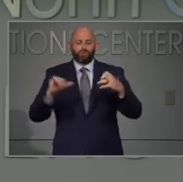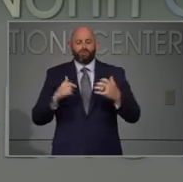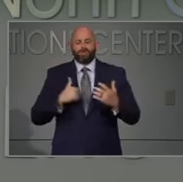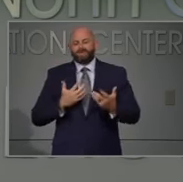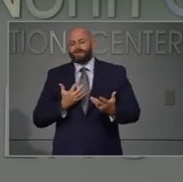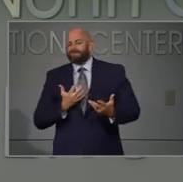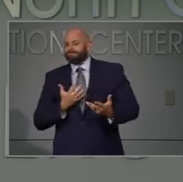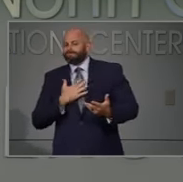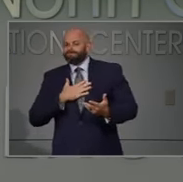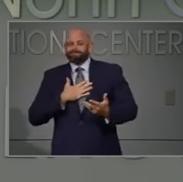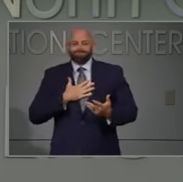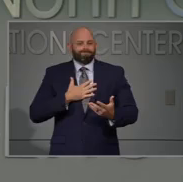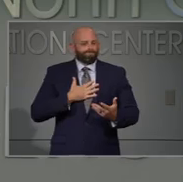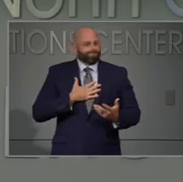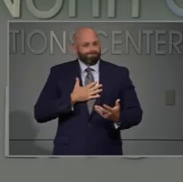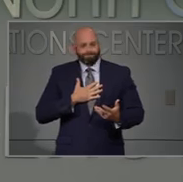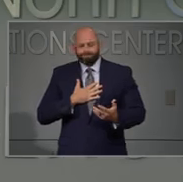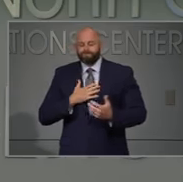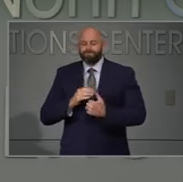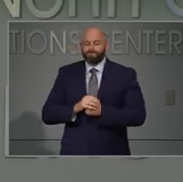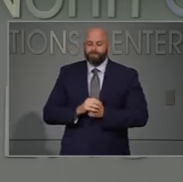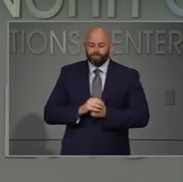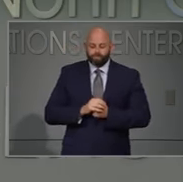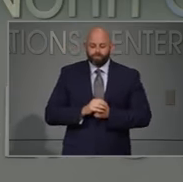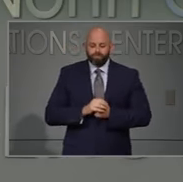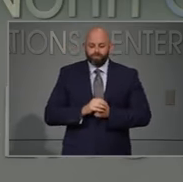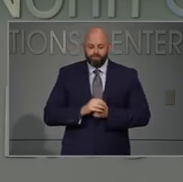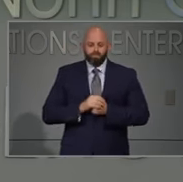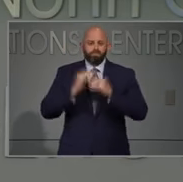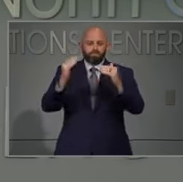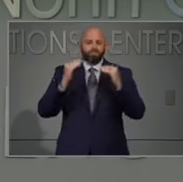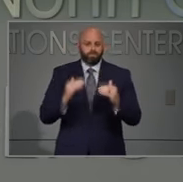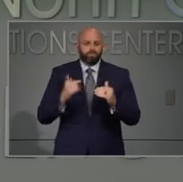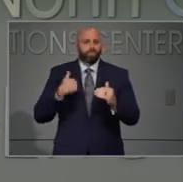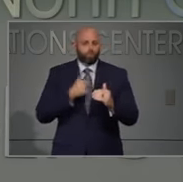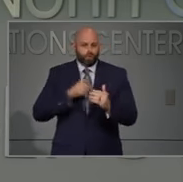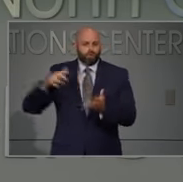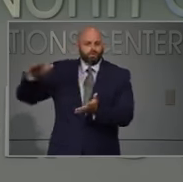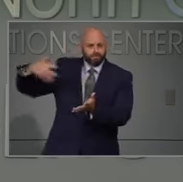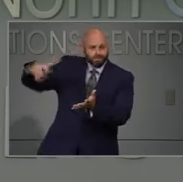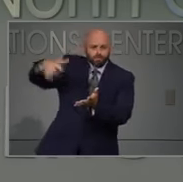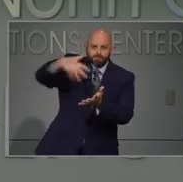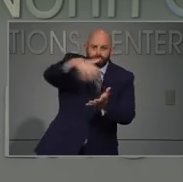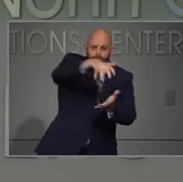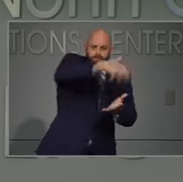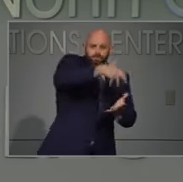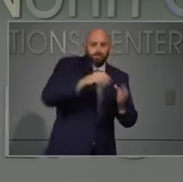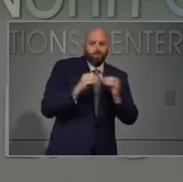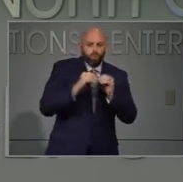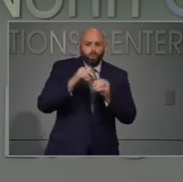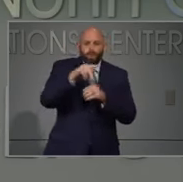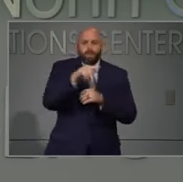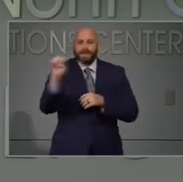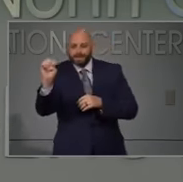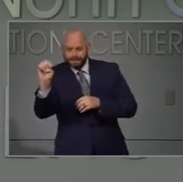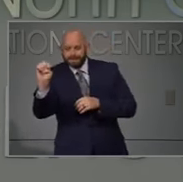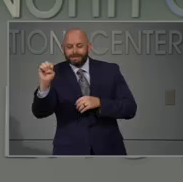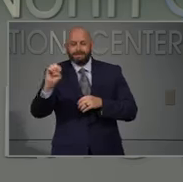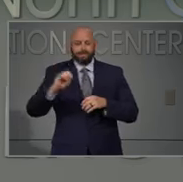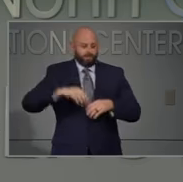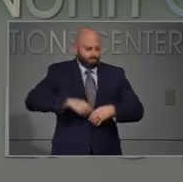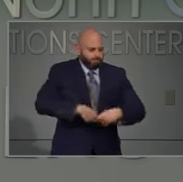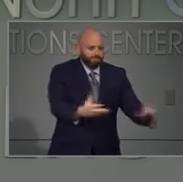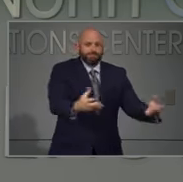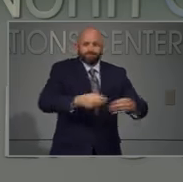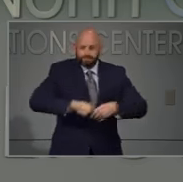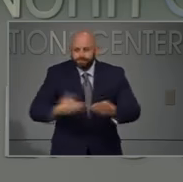significant improvements in the amount of personal protective equipment that we're able to get and distribute. I'm really proud of a lot of